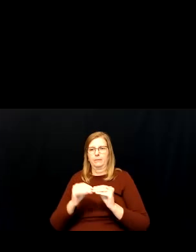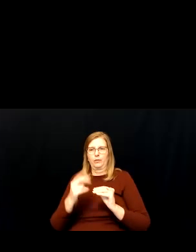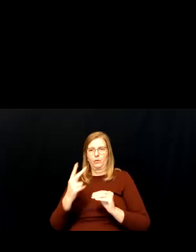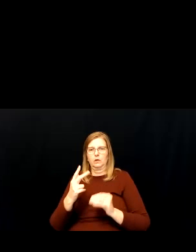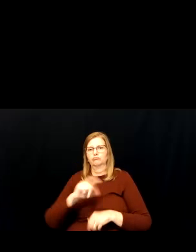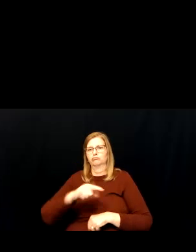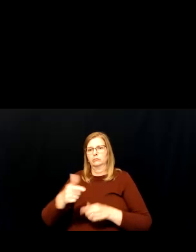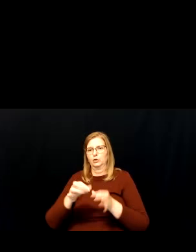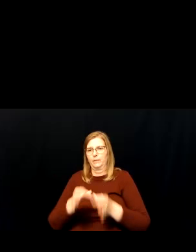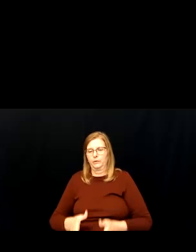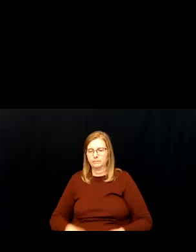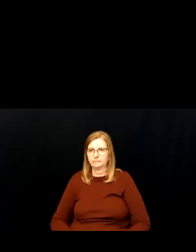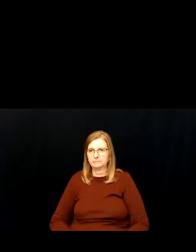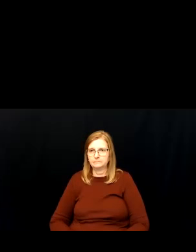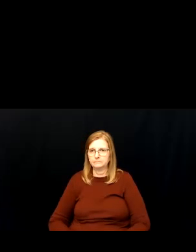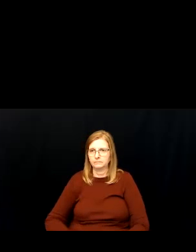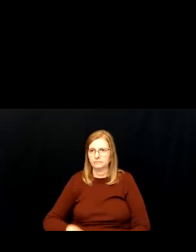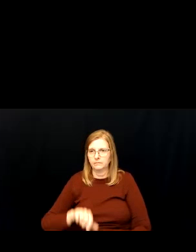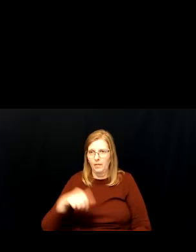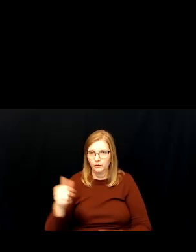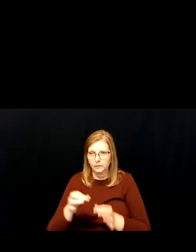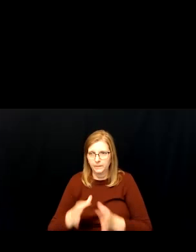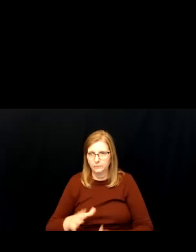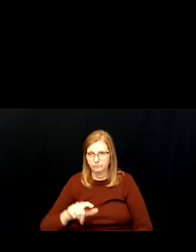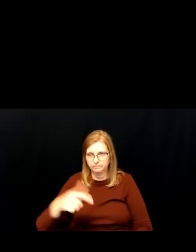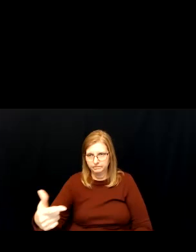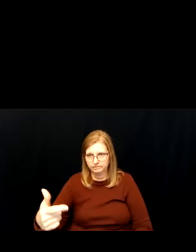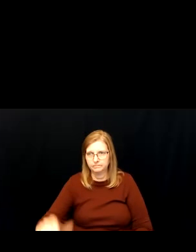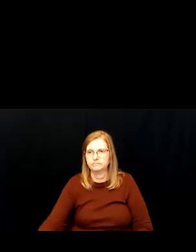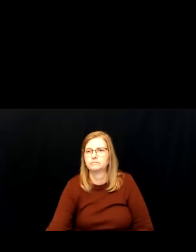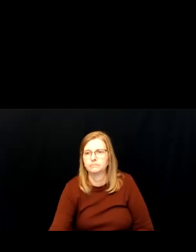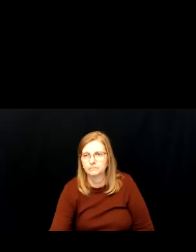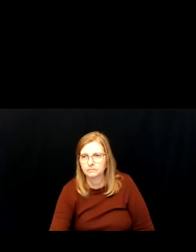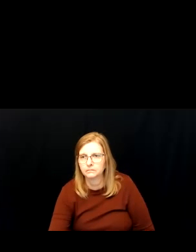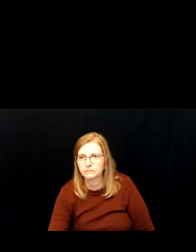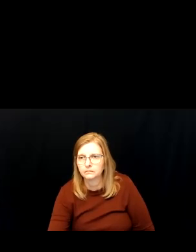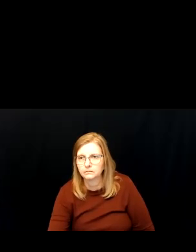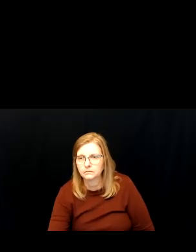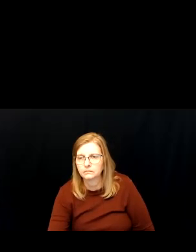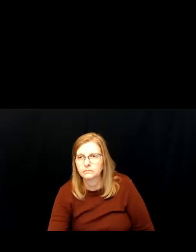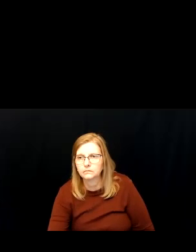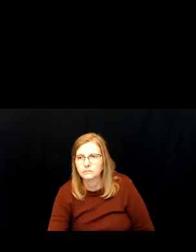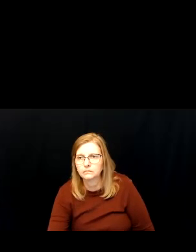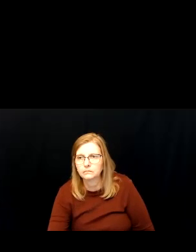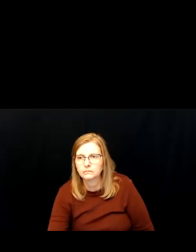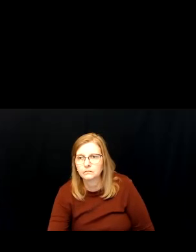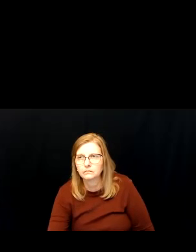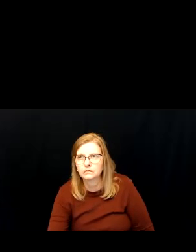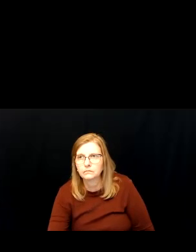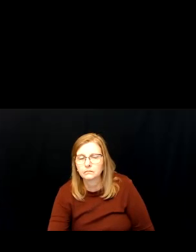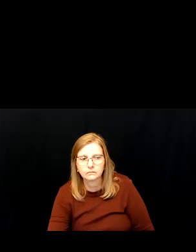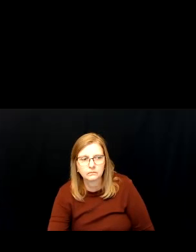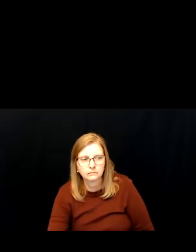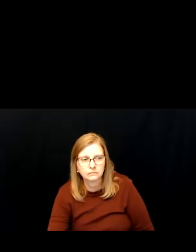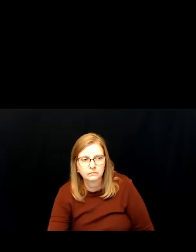use is recognized as critical and planned for by the teams involved in transition. Unacceptable is no one